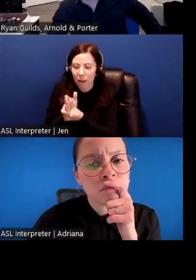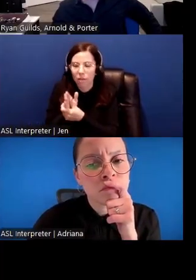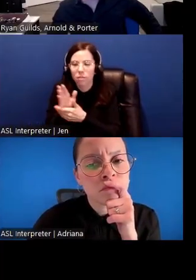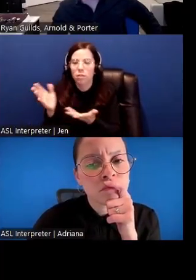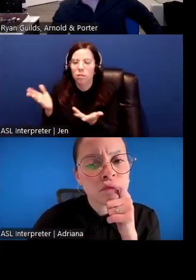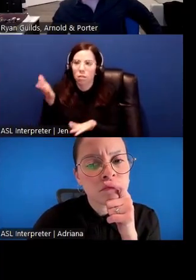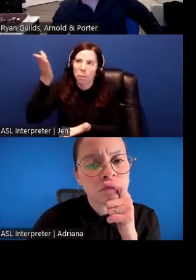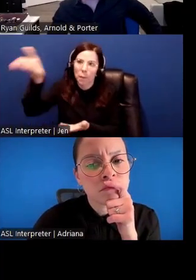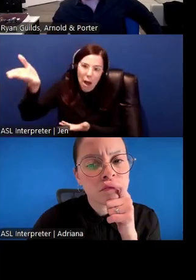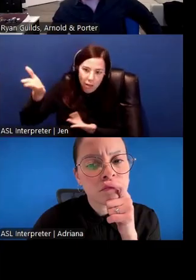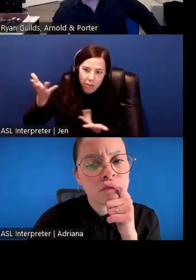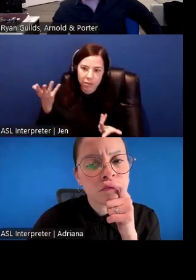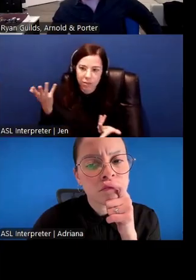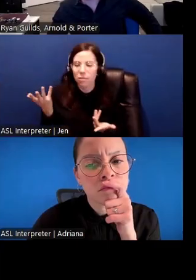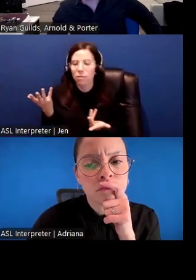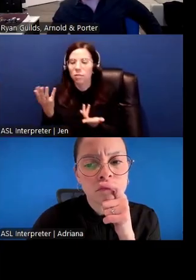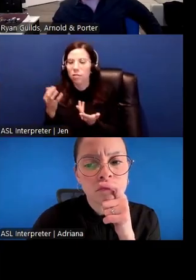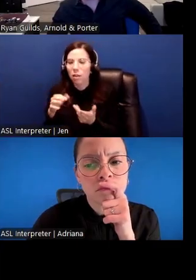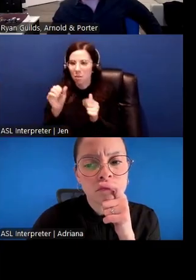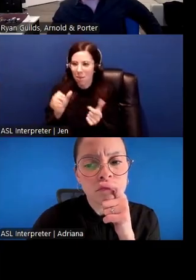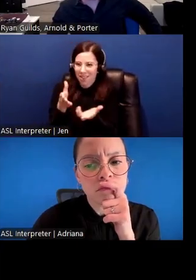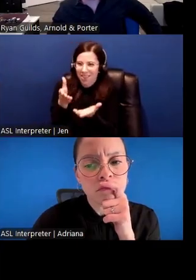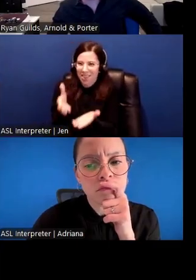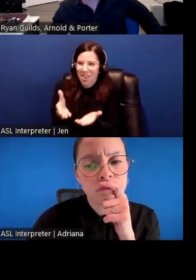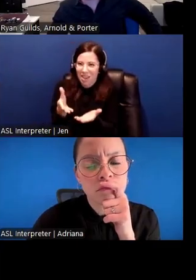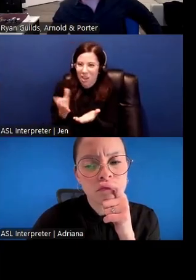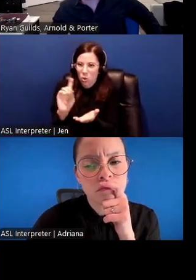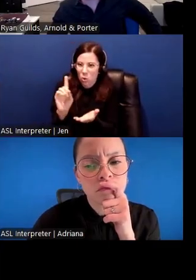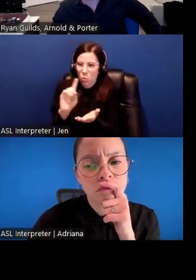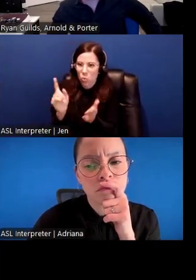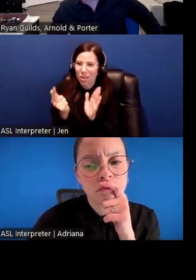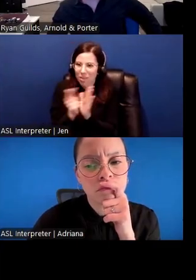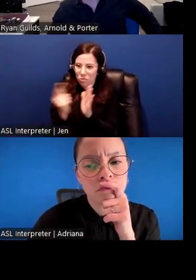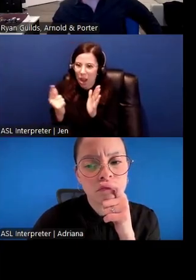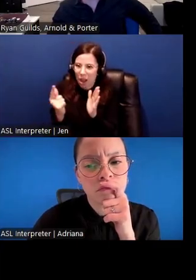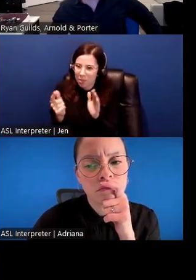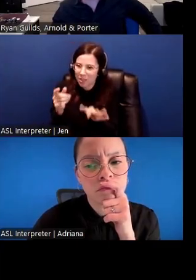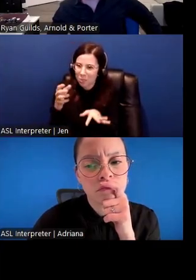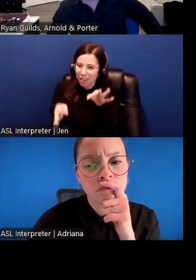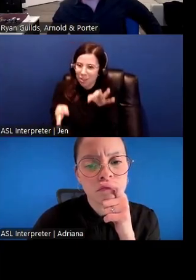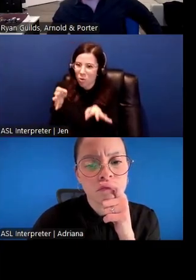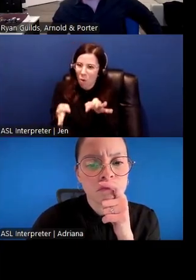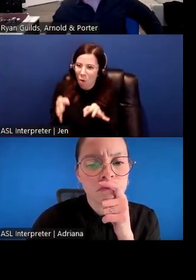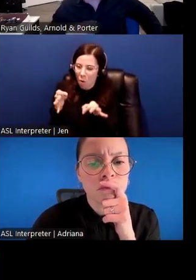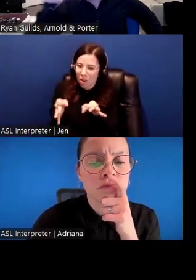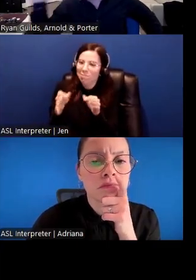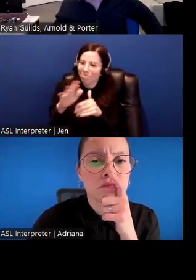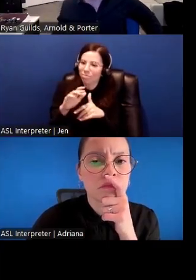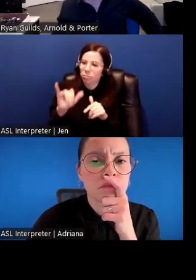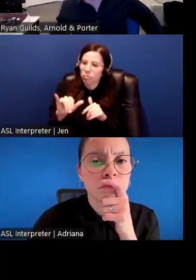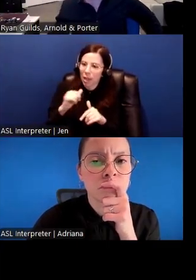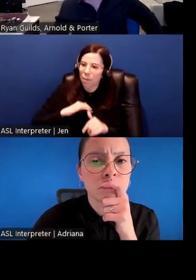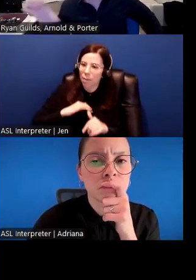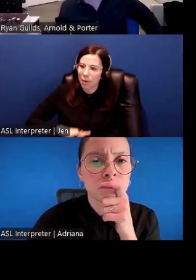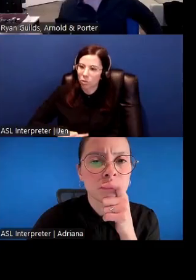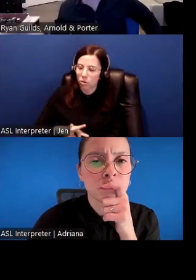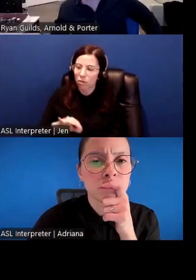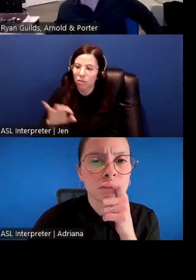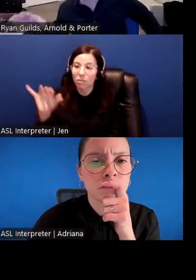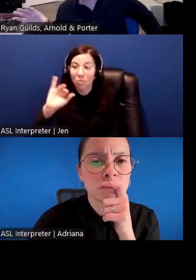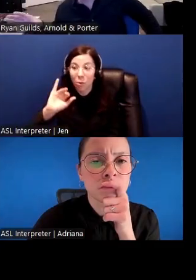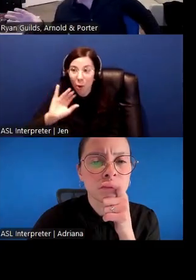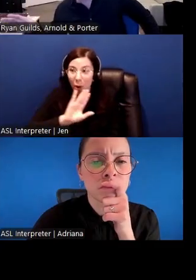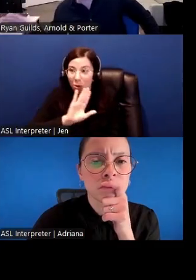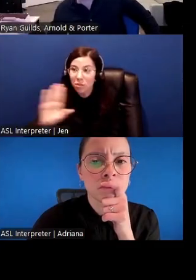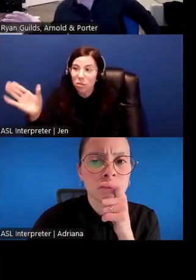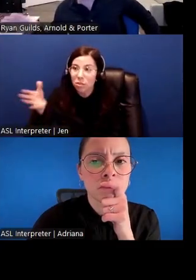present in the location where the crime is being prosecuted. All of those things can be beneficial on top of the expertise that